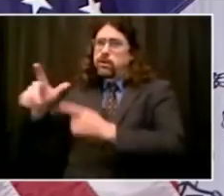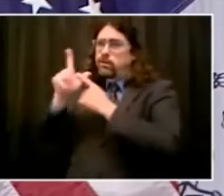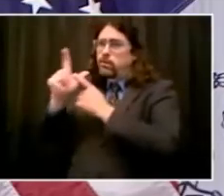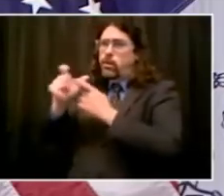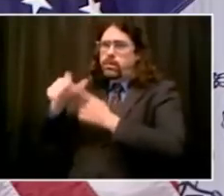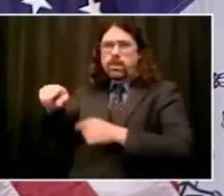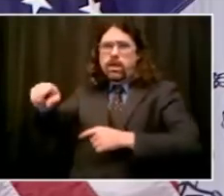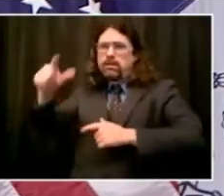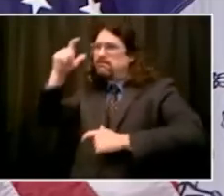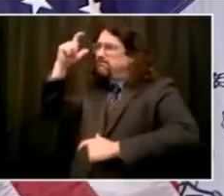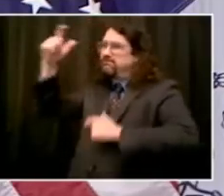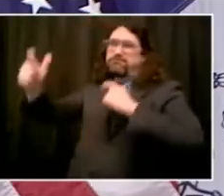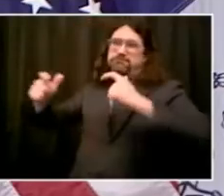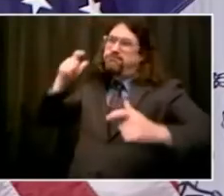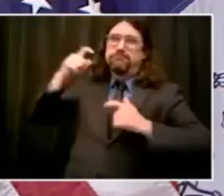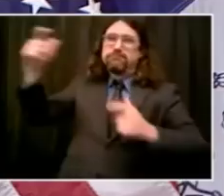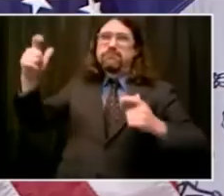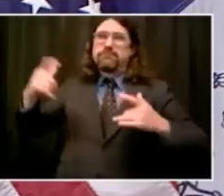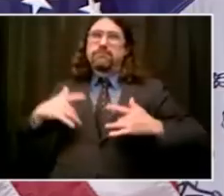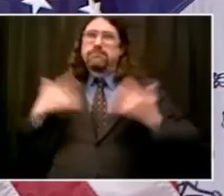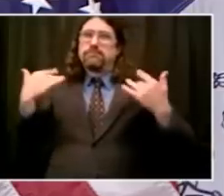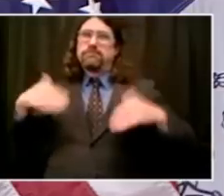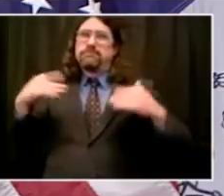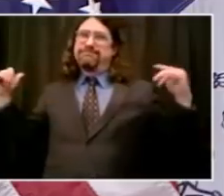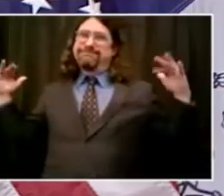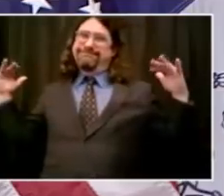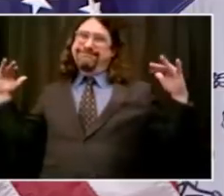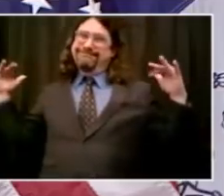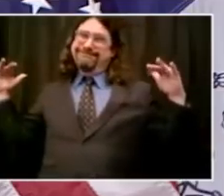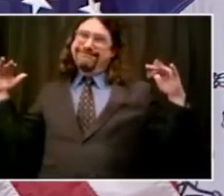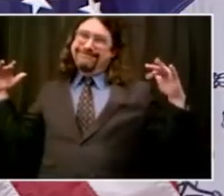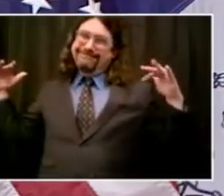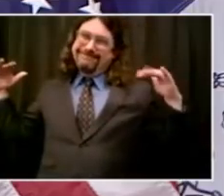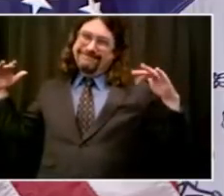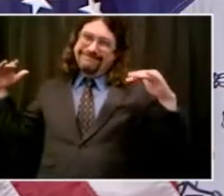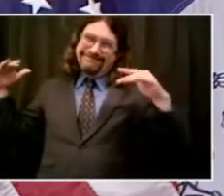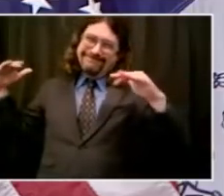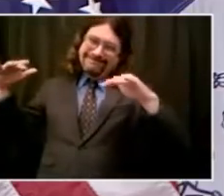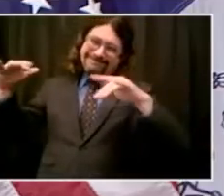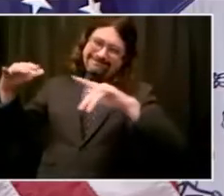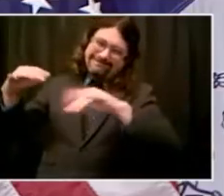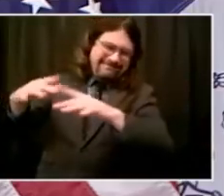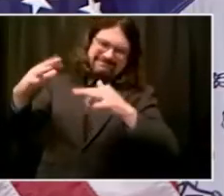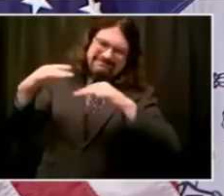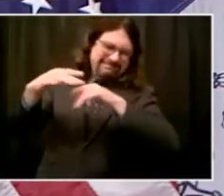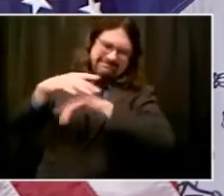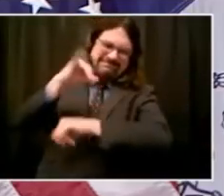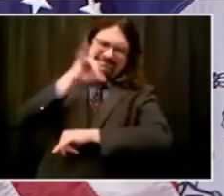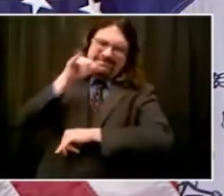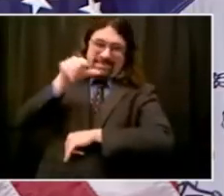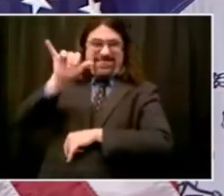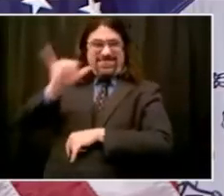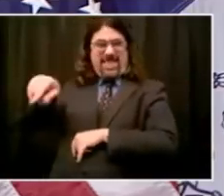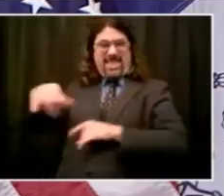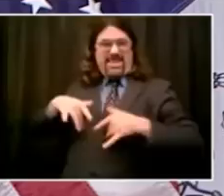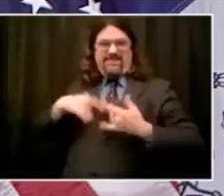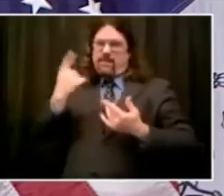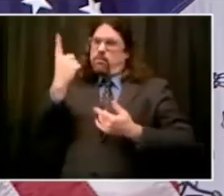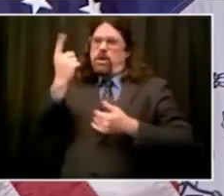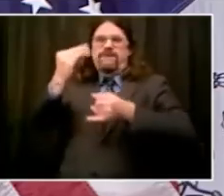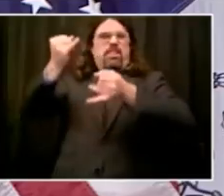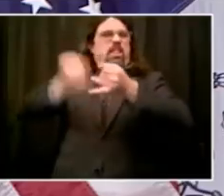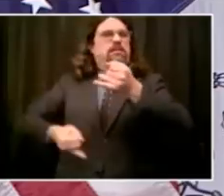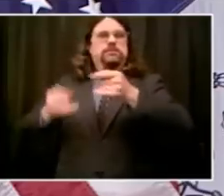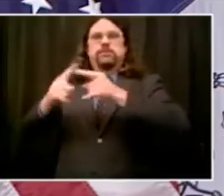any large gathering. And I think it's fair to say it's going to be a while before we're comfortable with any large gathering. But